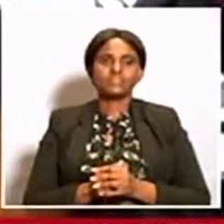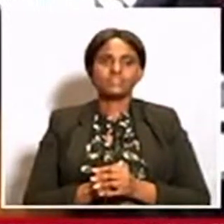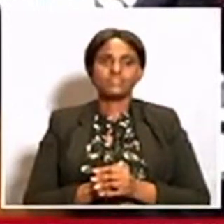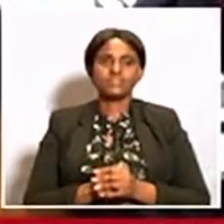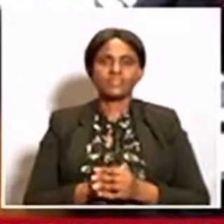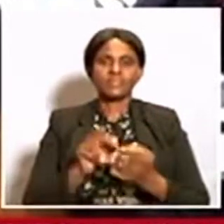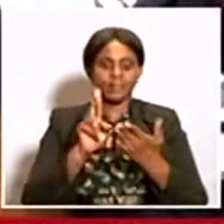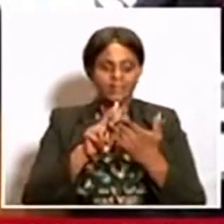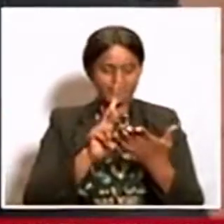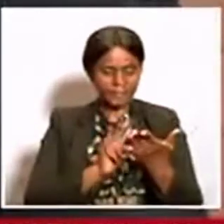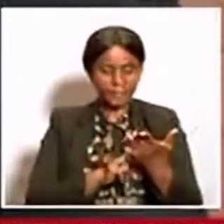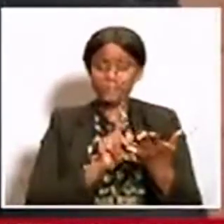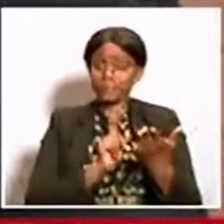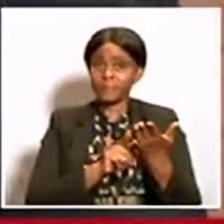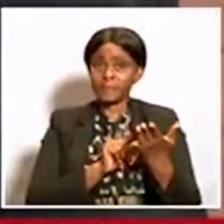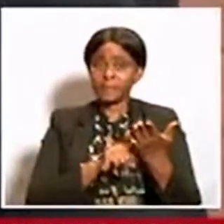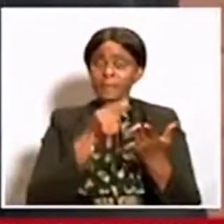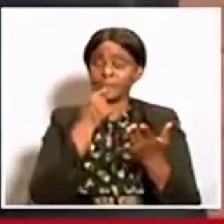the report says that